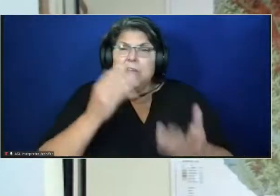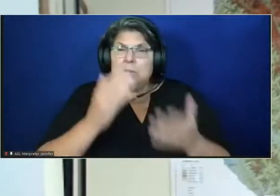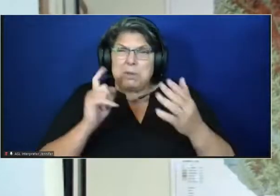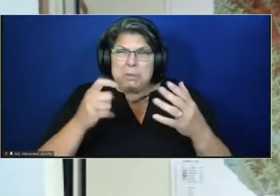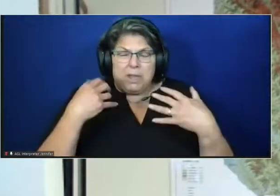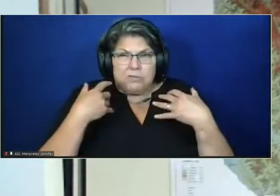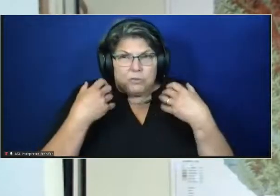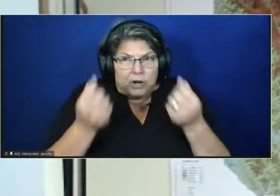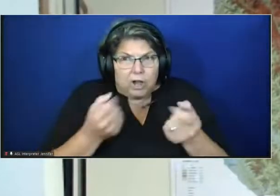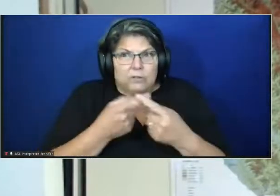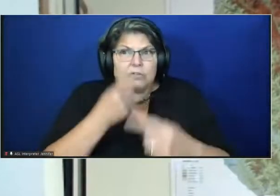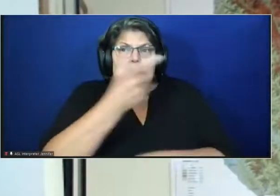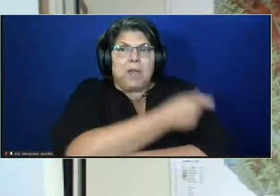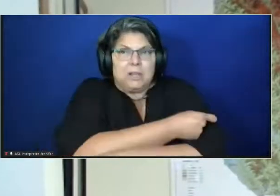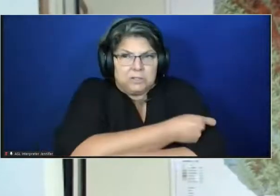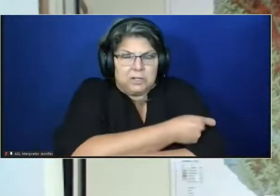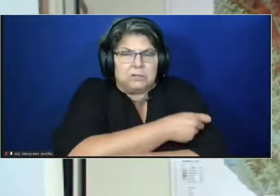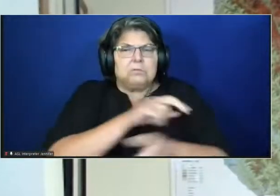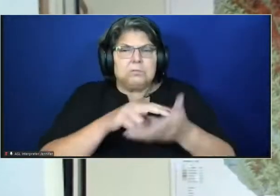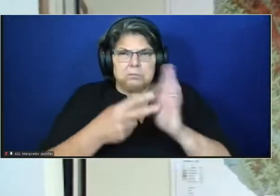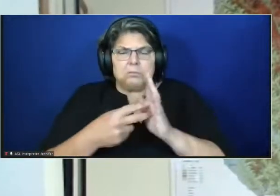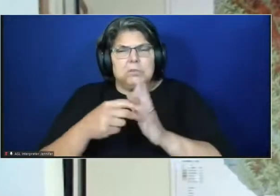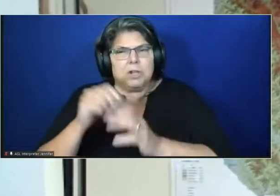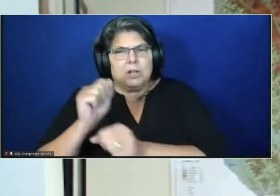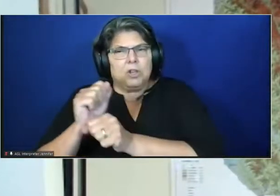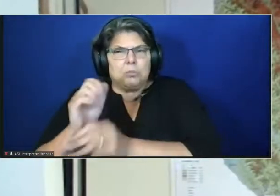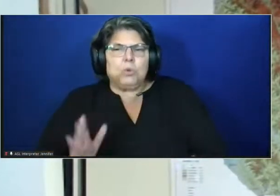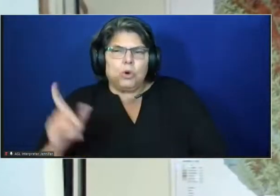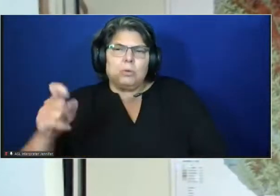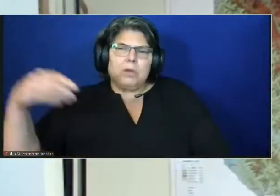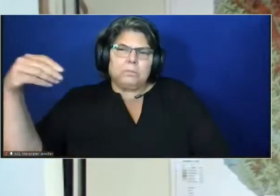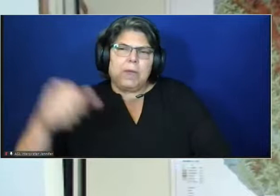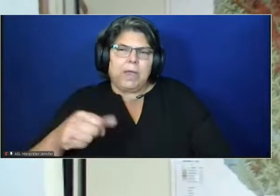vaccination are to be reimbursed by the employer, part of the